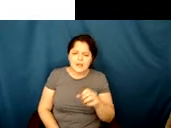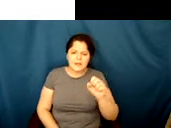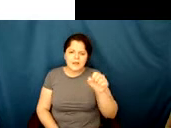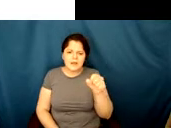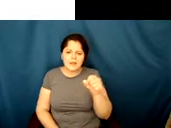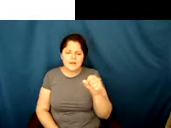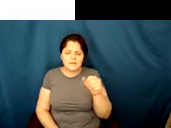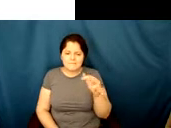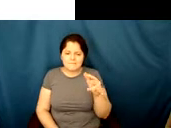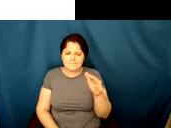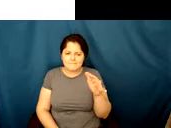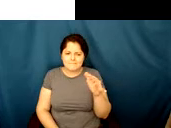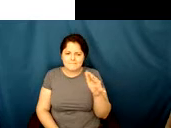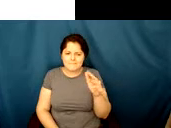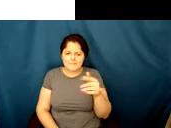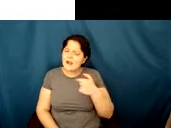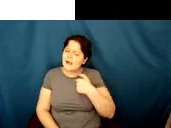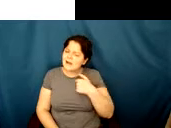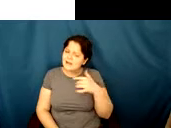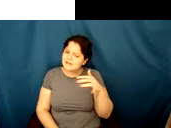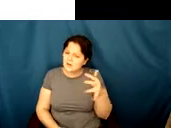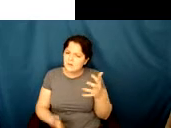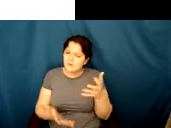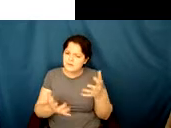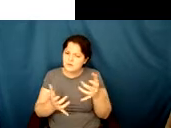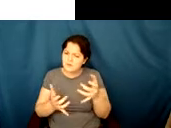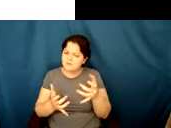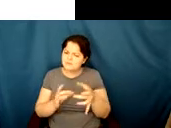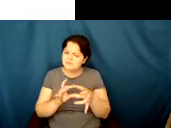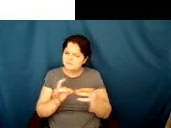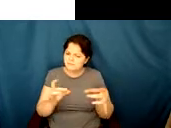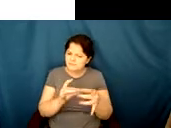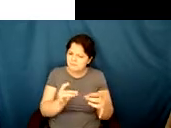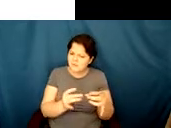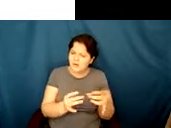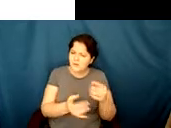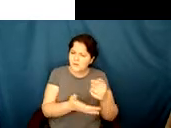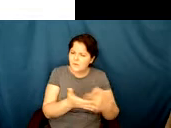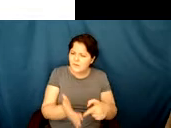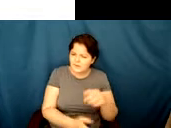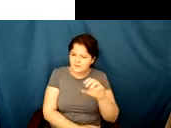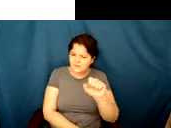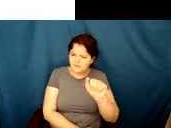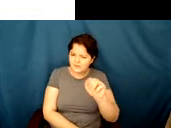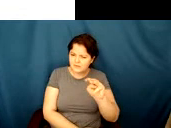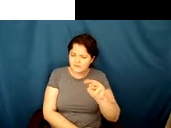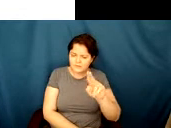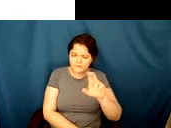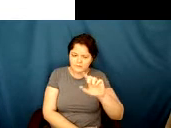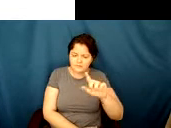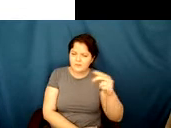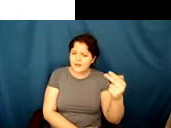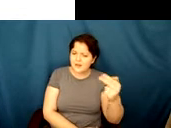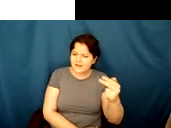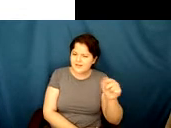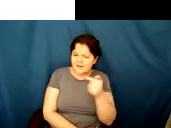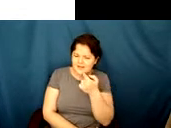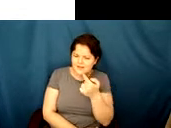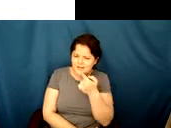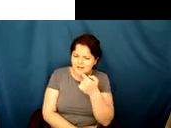Yes, I kind of wanted to echo a little bit of what Samuel Hurst was saying earlier about